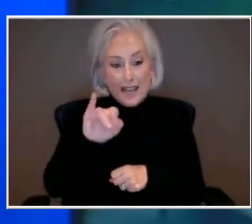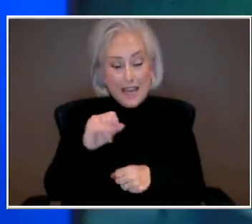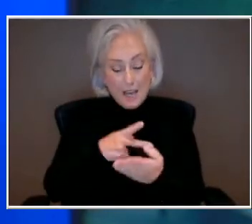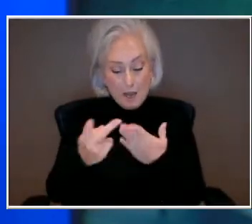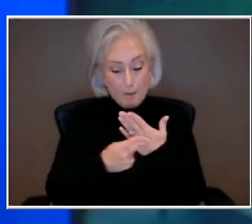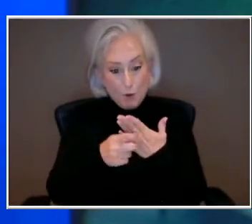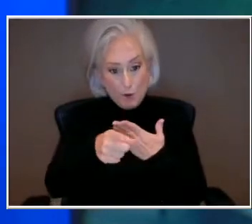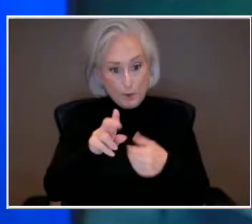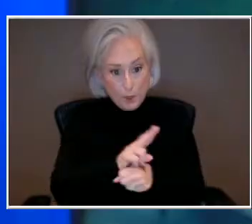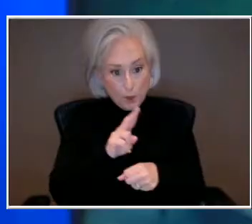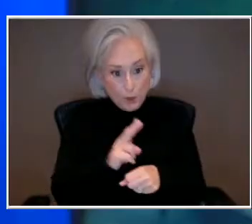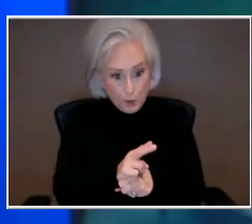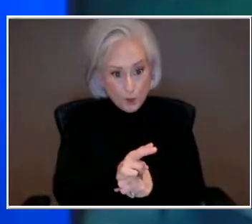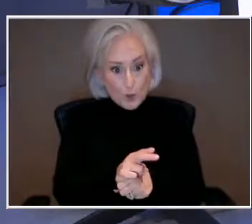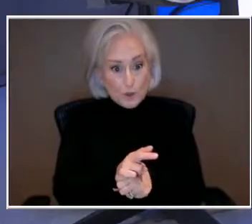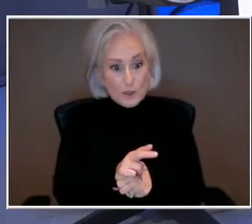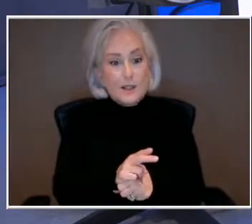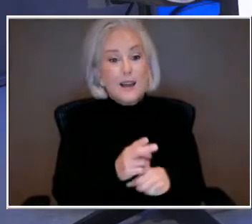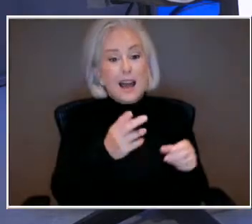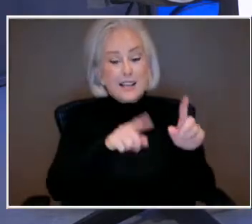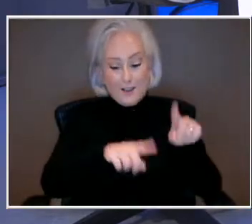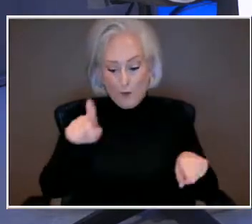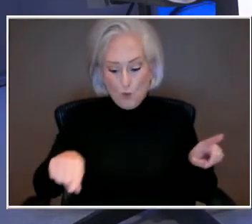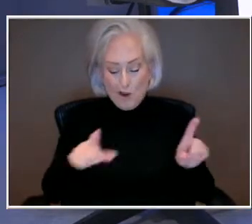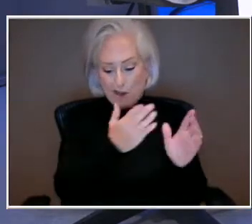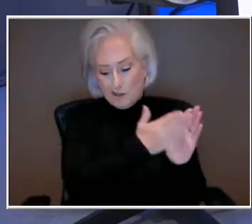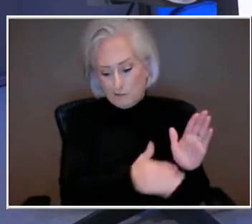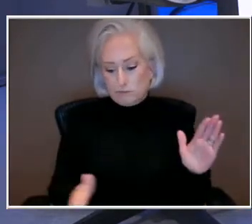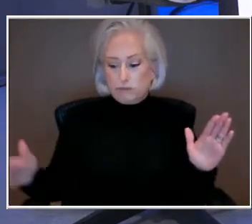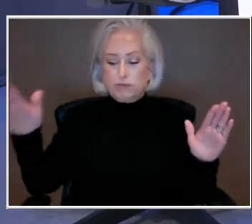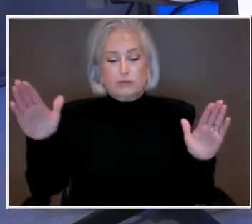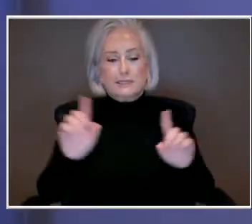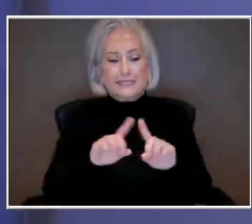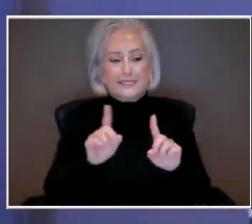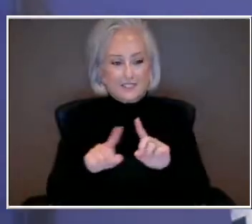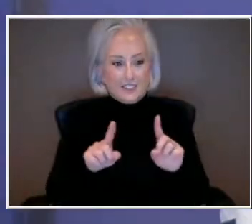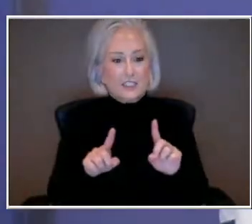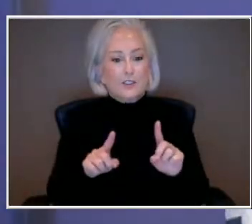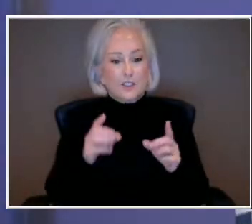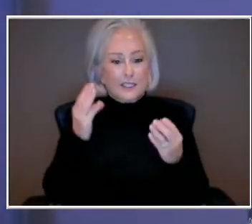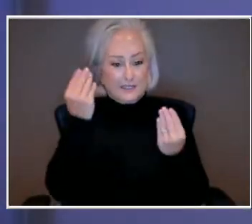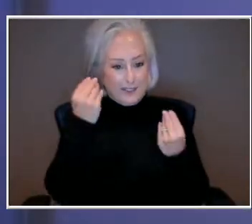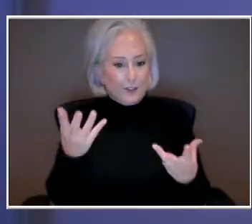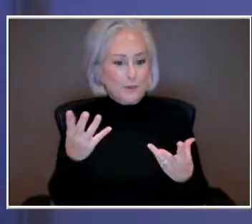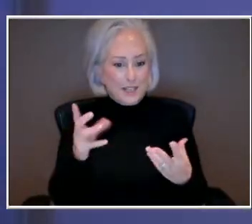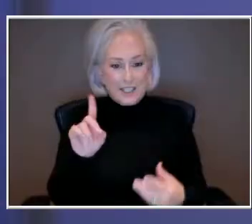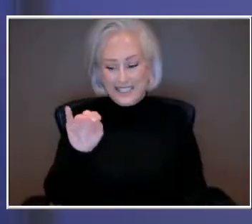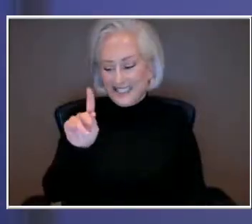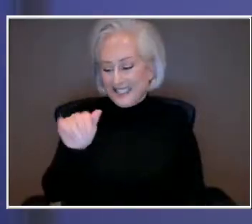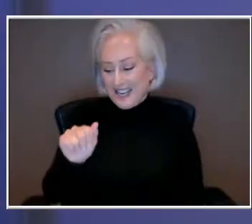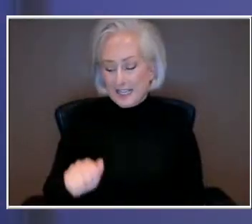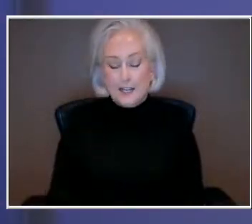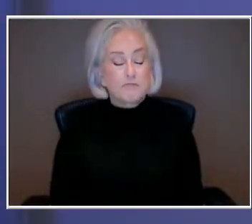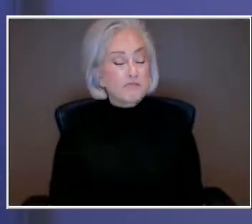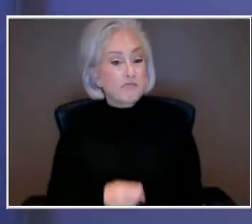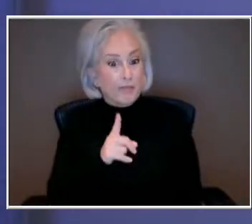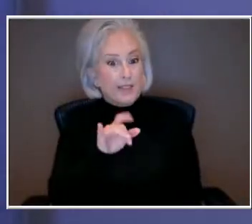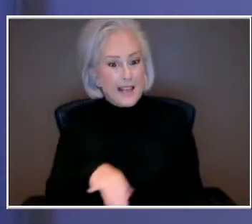not biased in any way. And I think that's particularly important, what you just said, for the